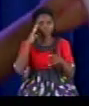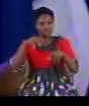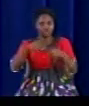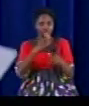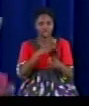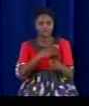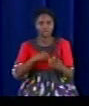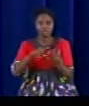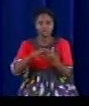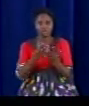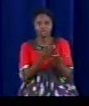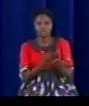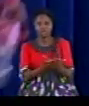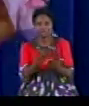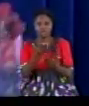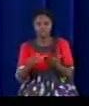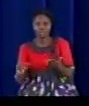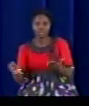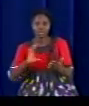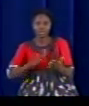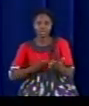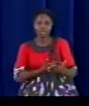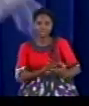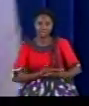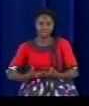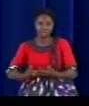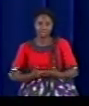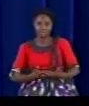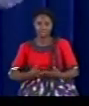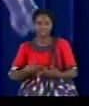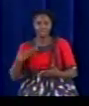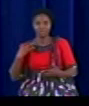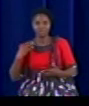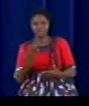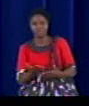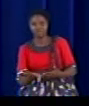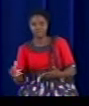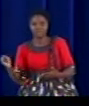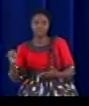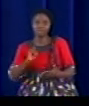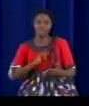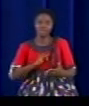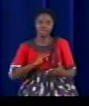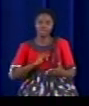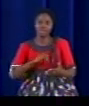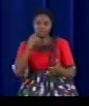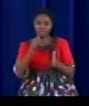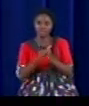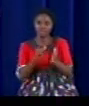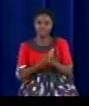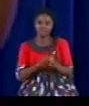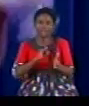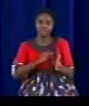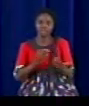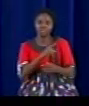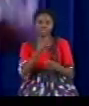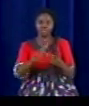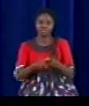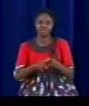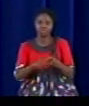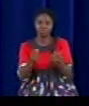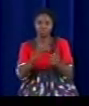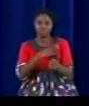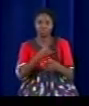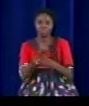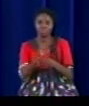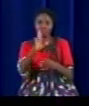started buying the baby thing. By the grace of God, he said, November, I want you to come and share your testimony. And God did it for me.